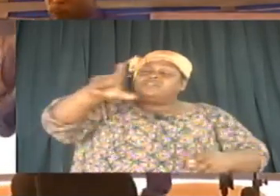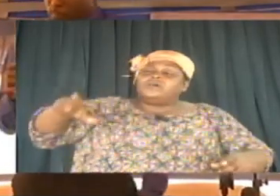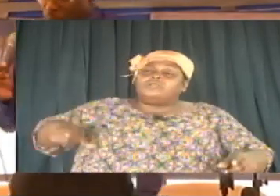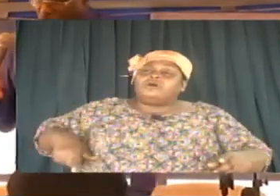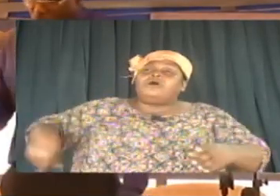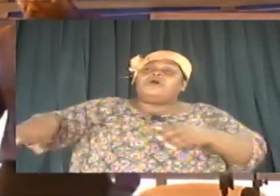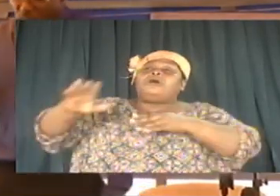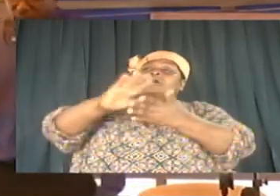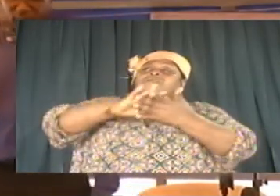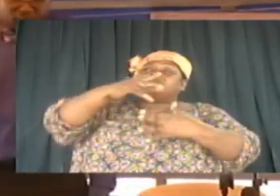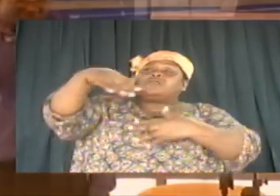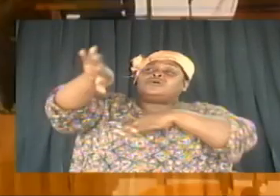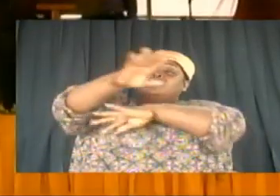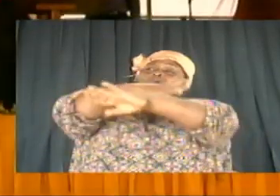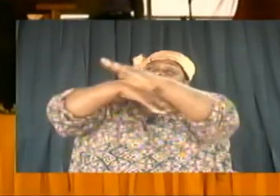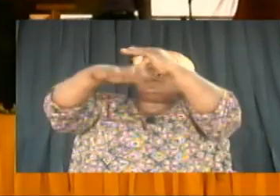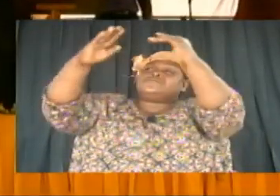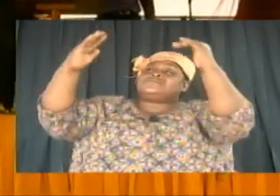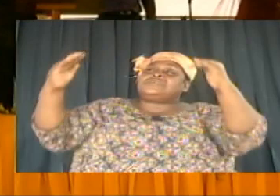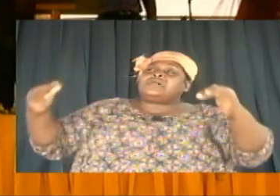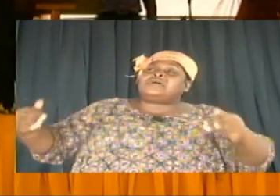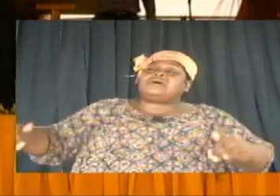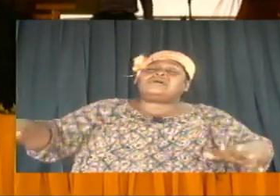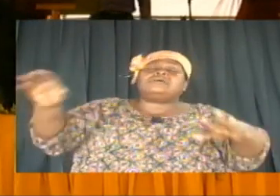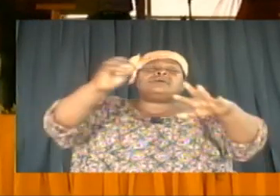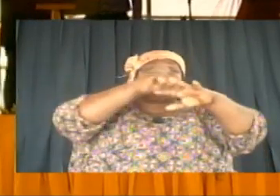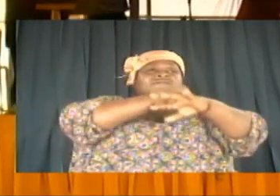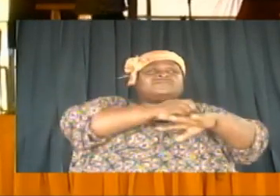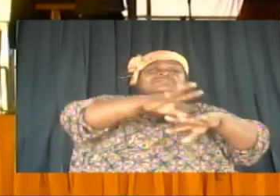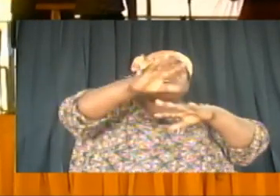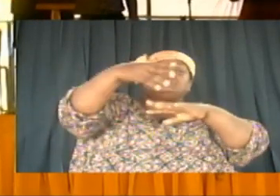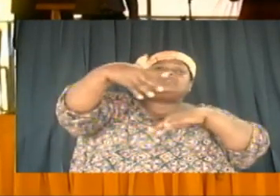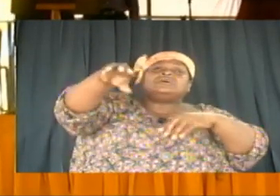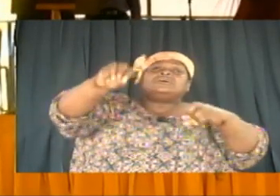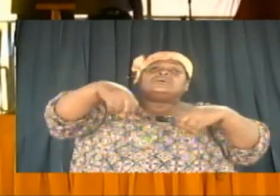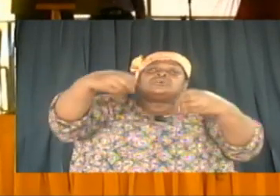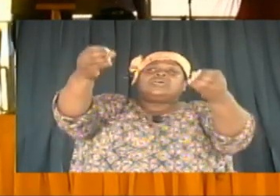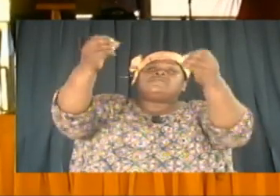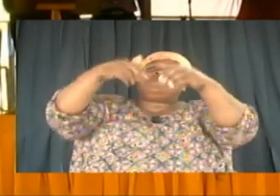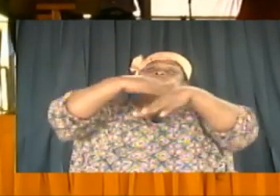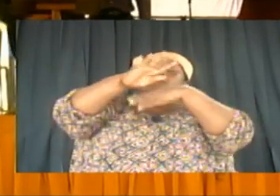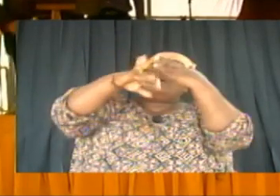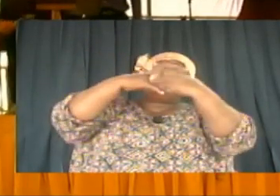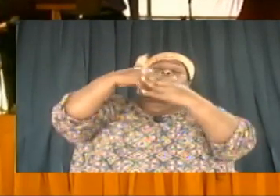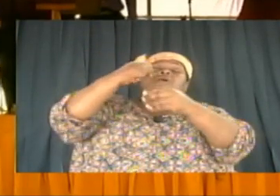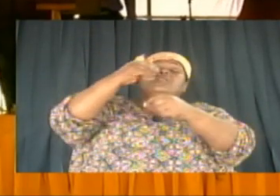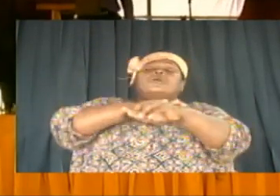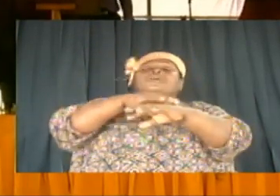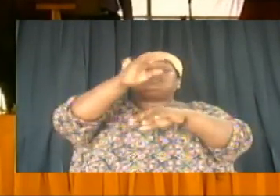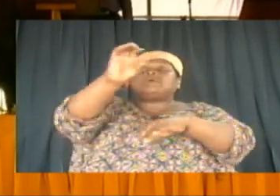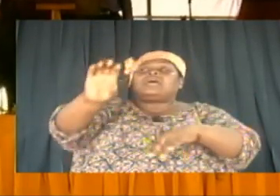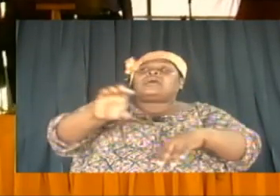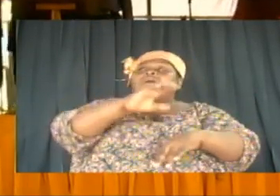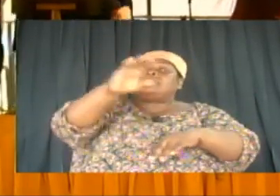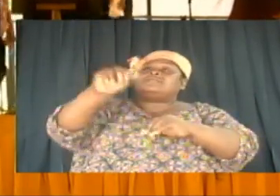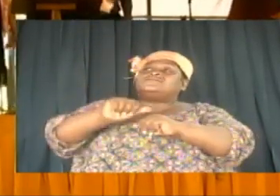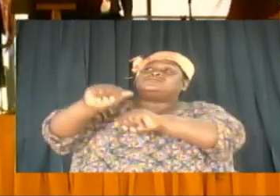When the Lord of glory heaven sent, gave all on